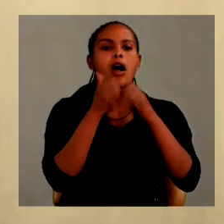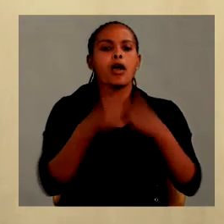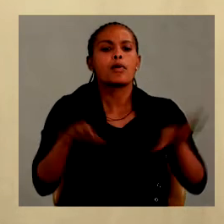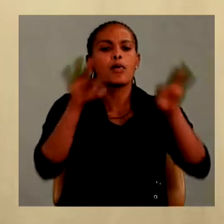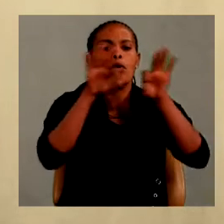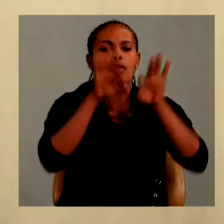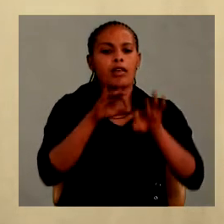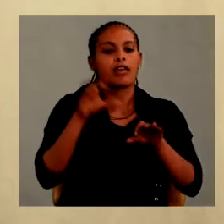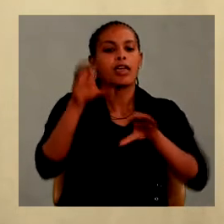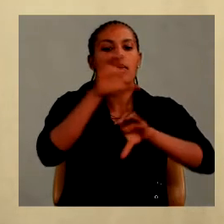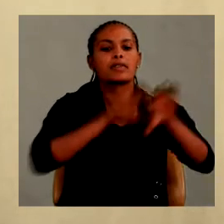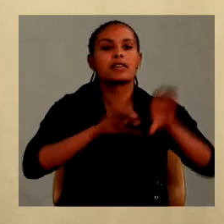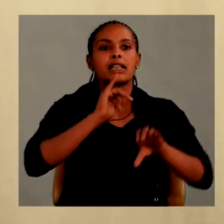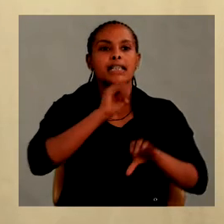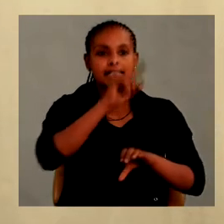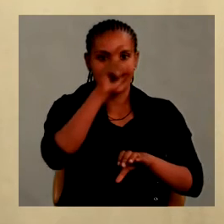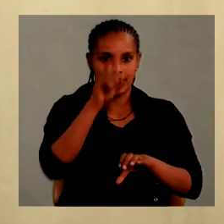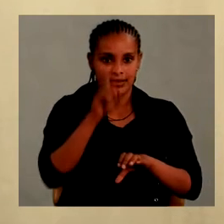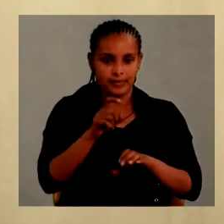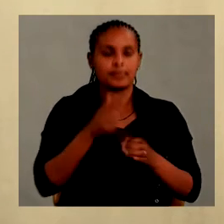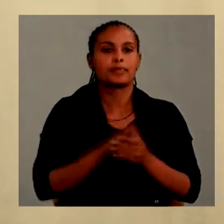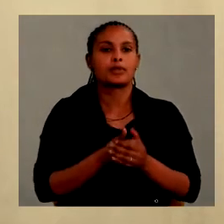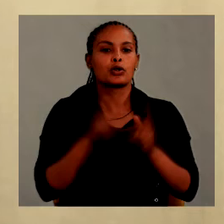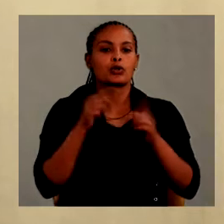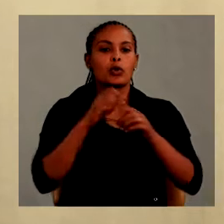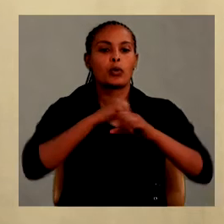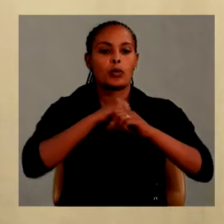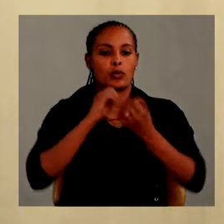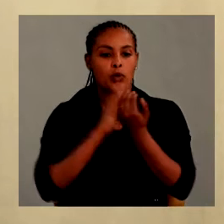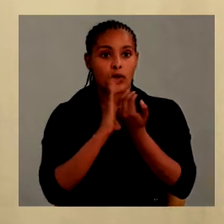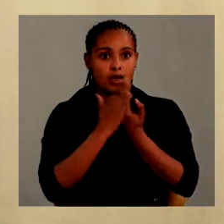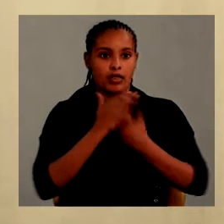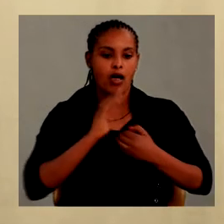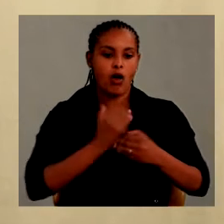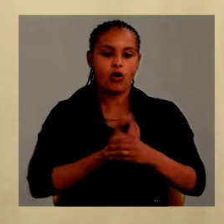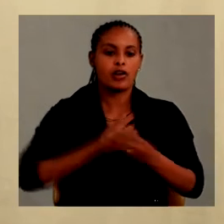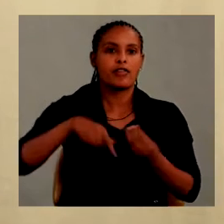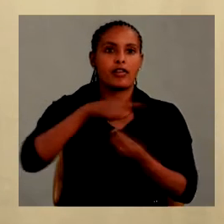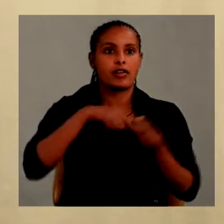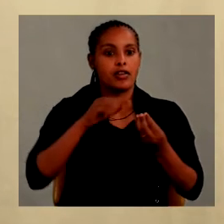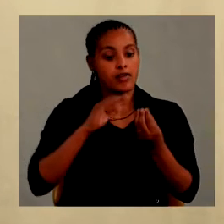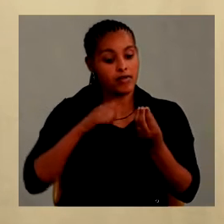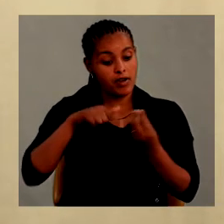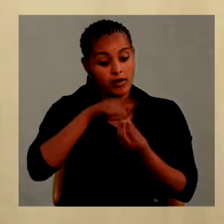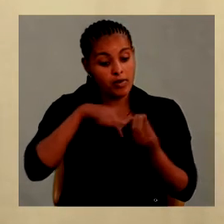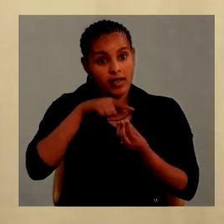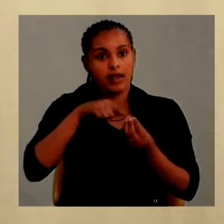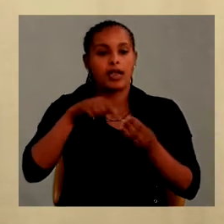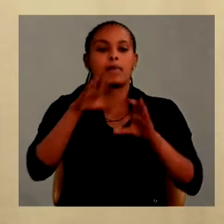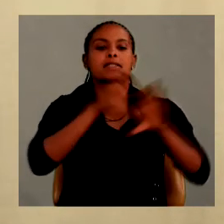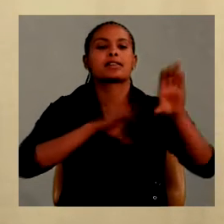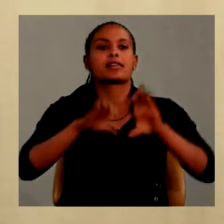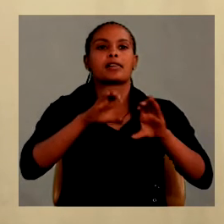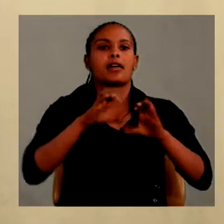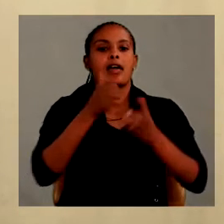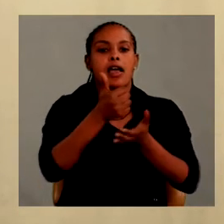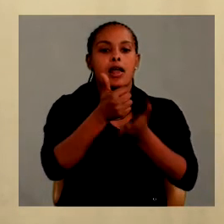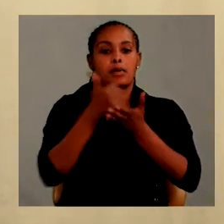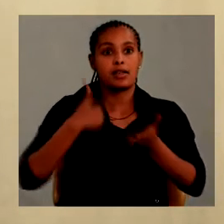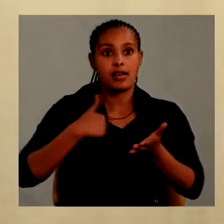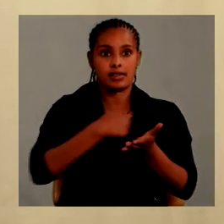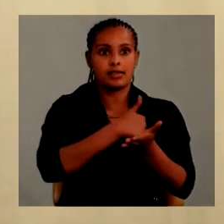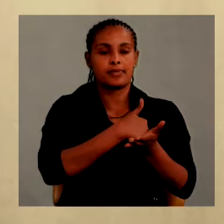important chemistry is to protect our environment. Environmental chemistry helps